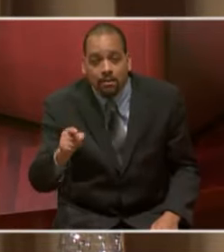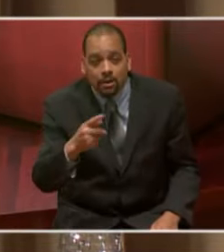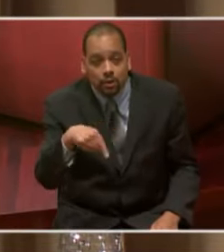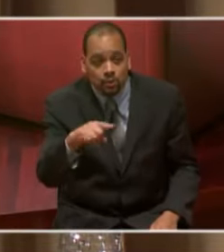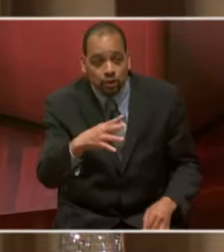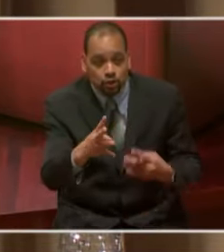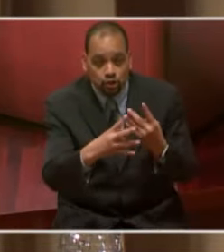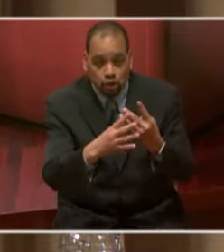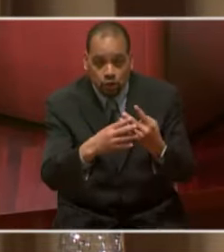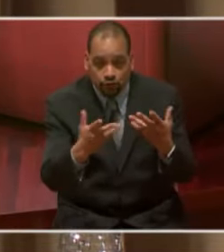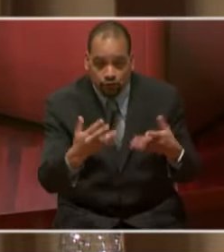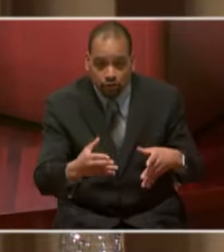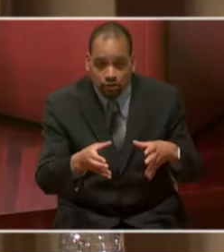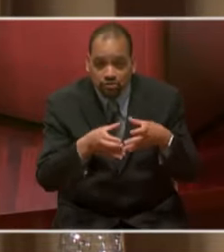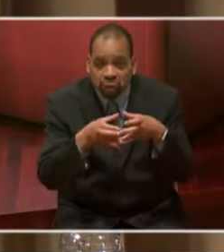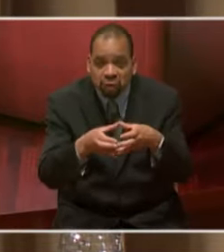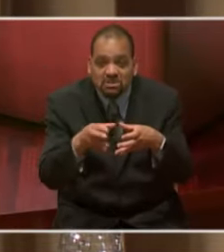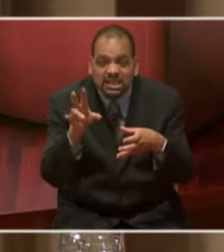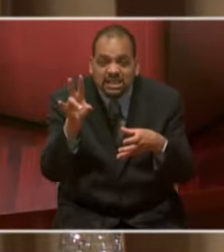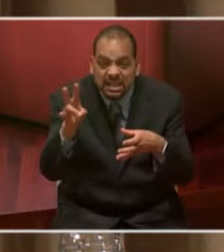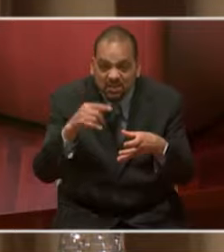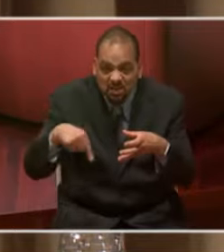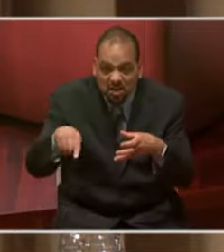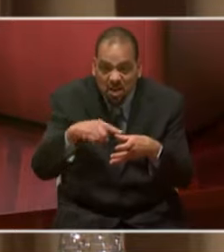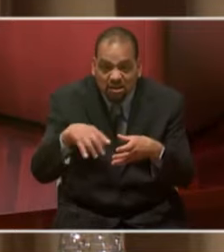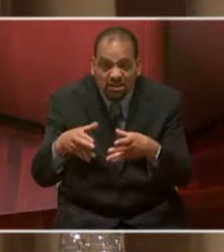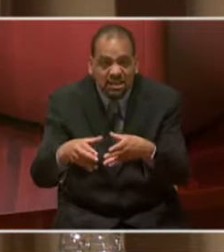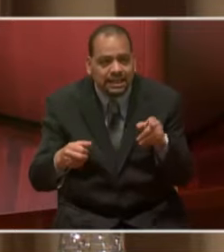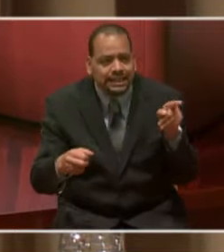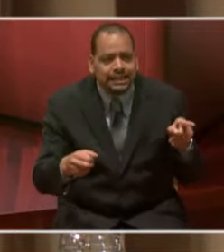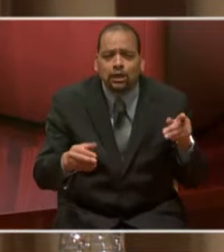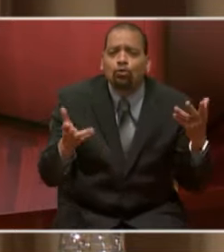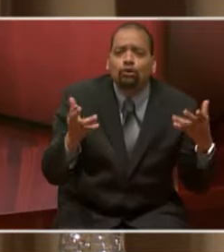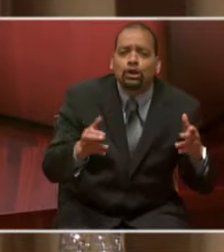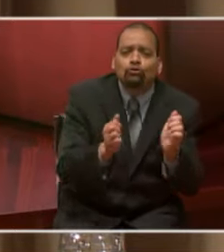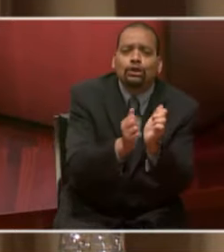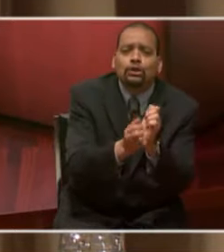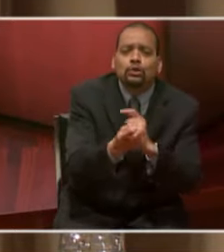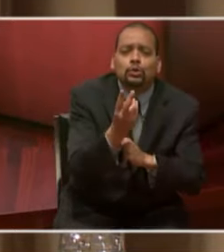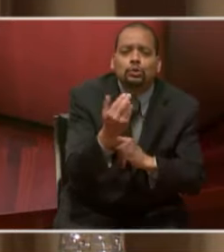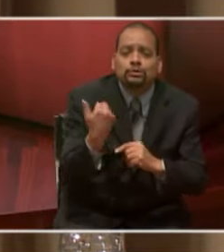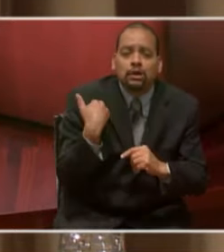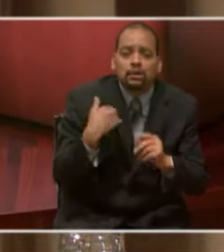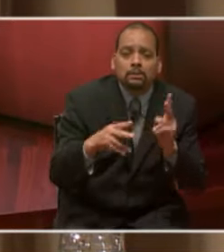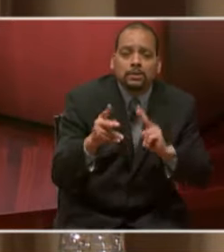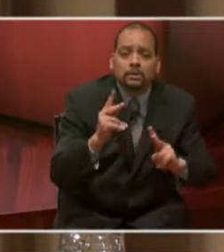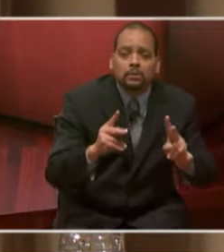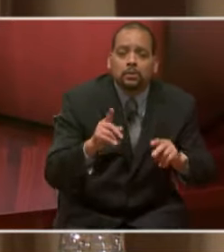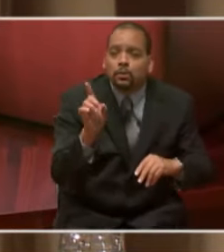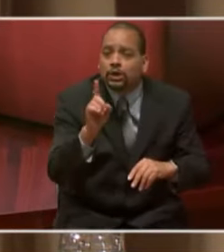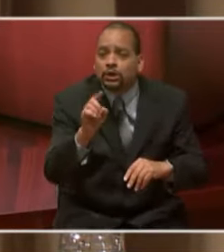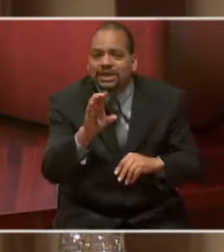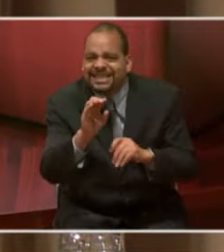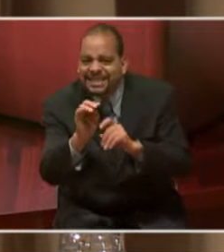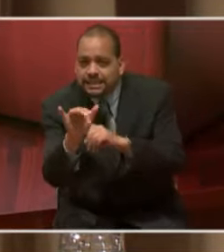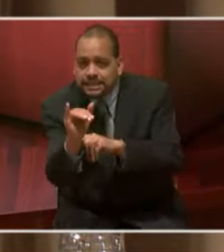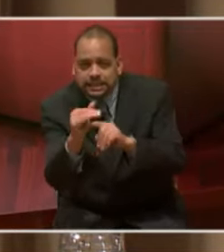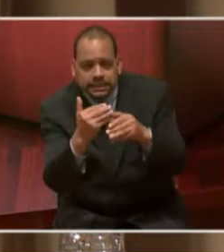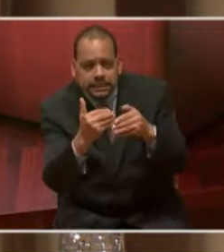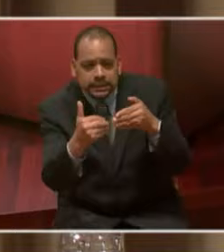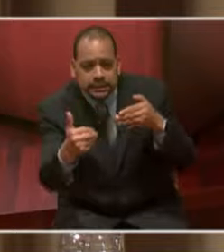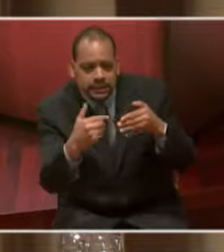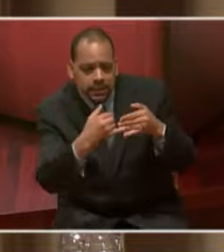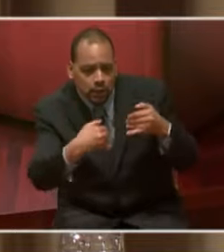here. There must be some colored folks here someplace." And we kept walking. We came up on an